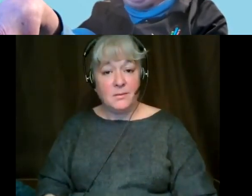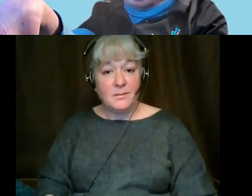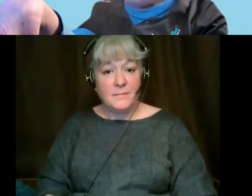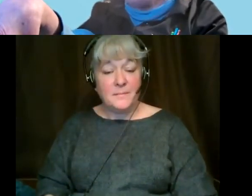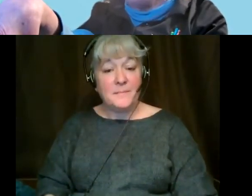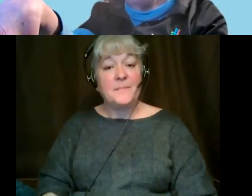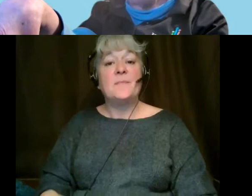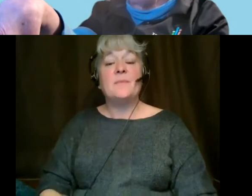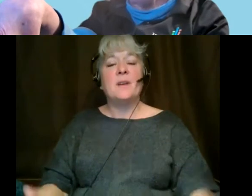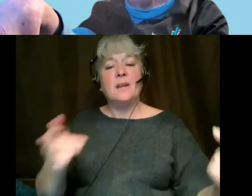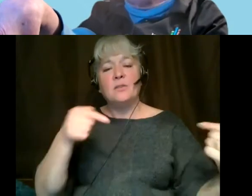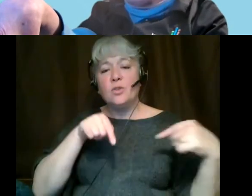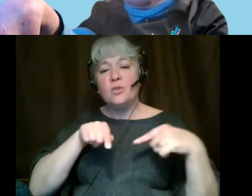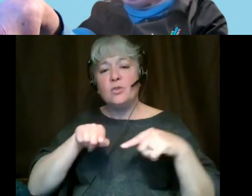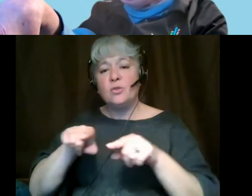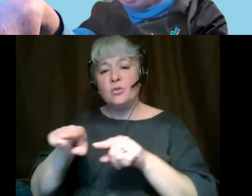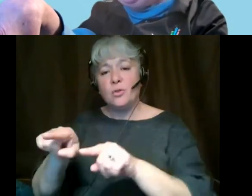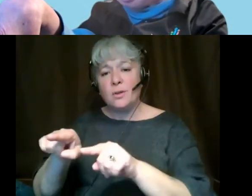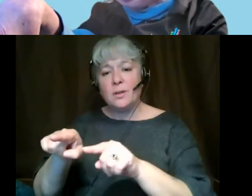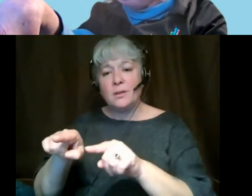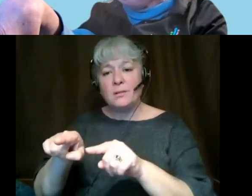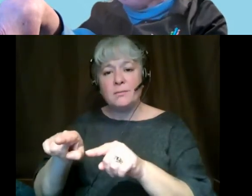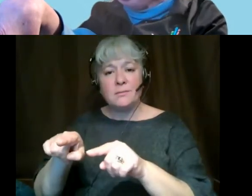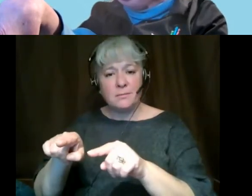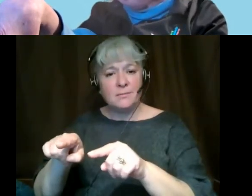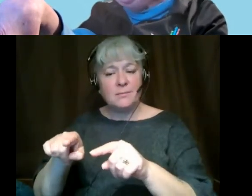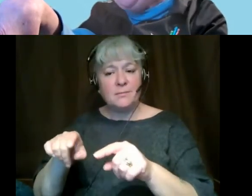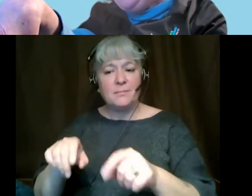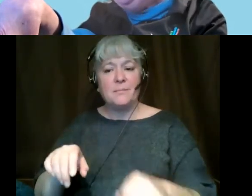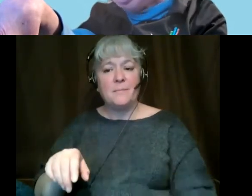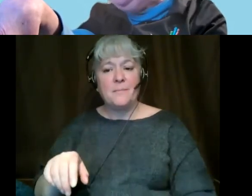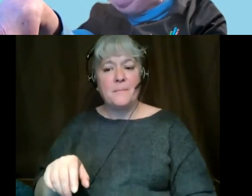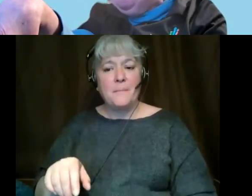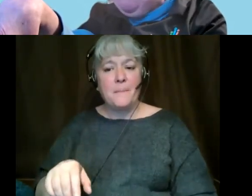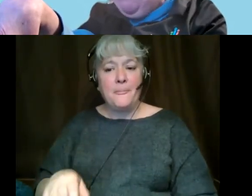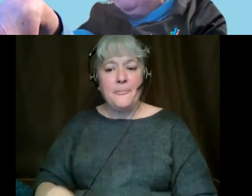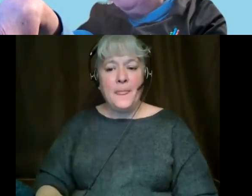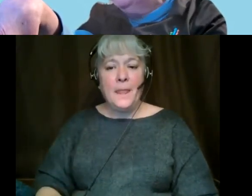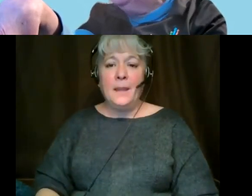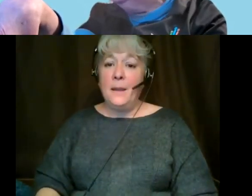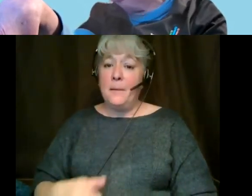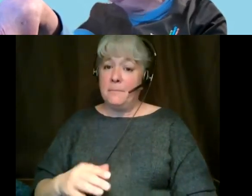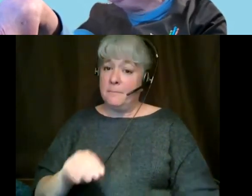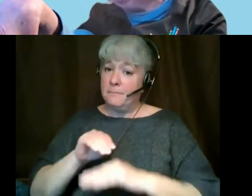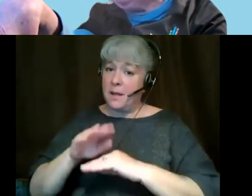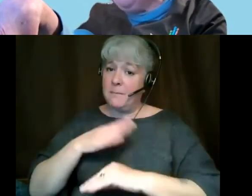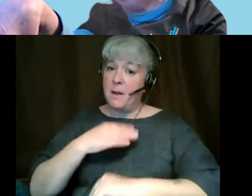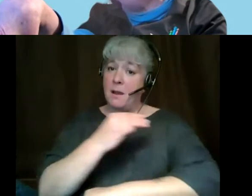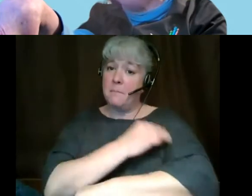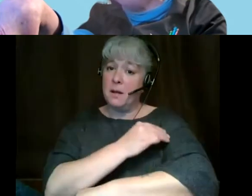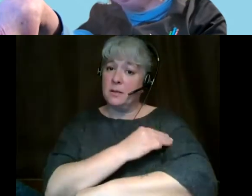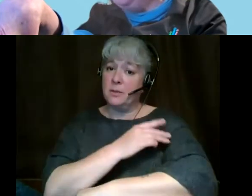doing that, it made my muscles very strong.